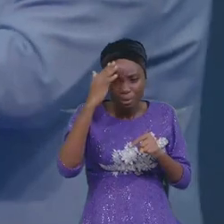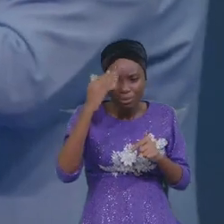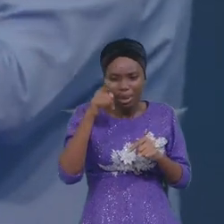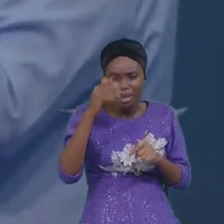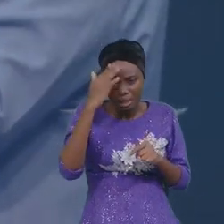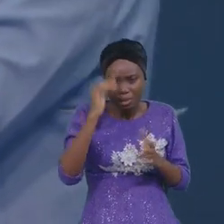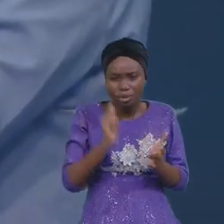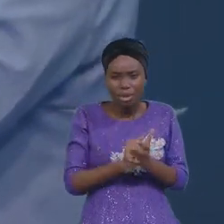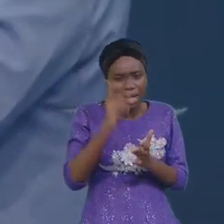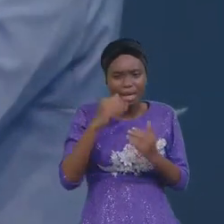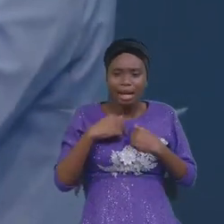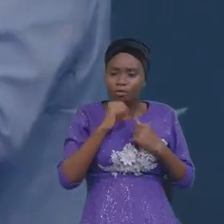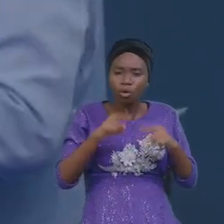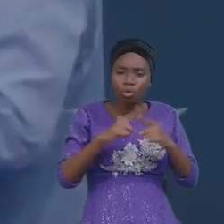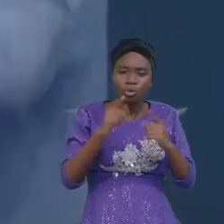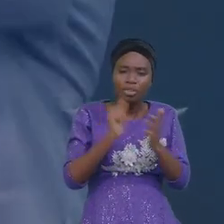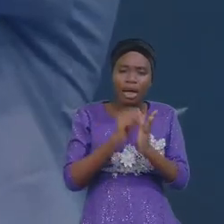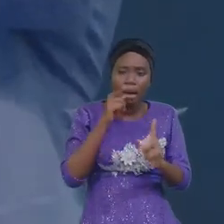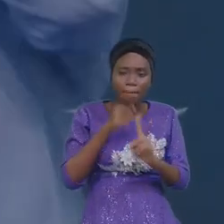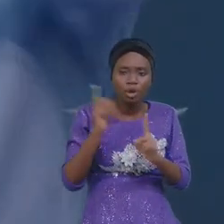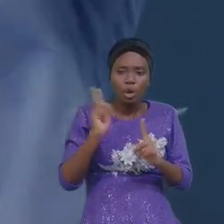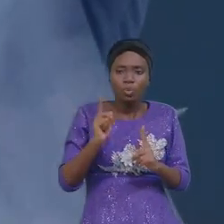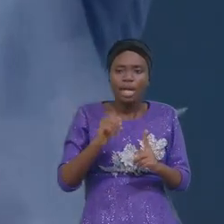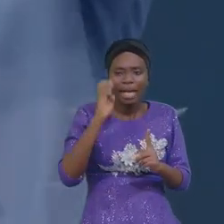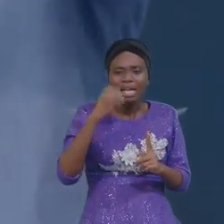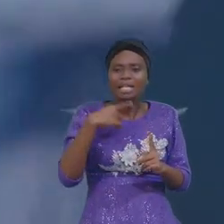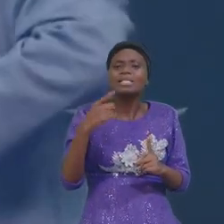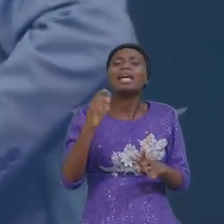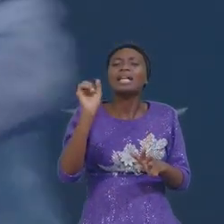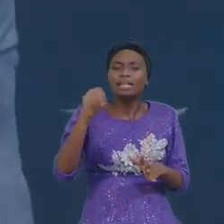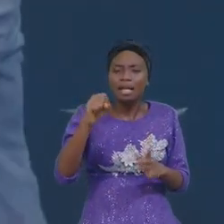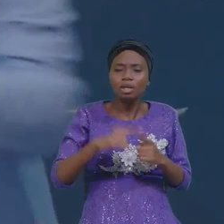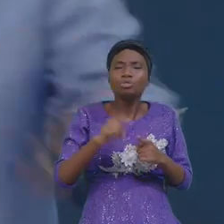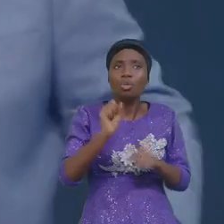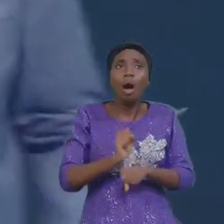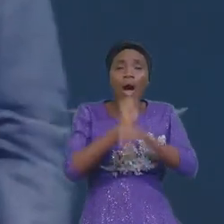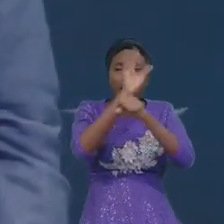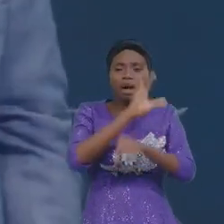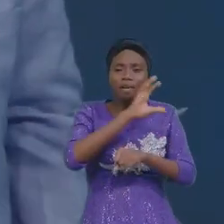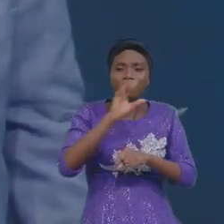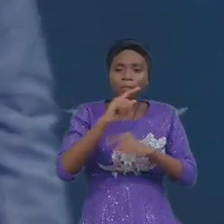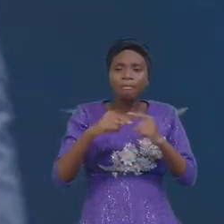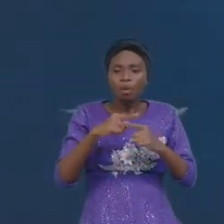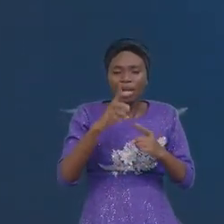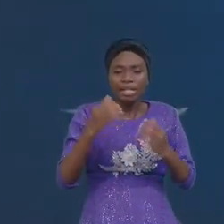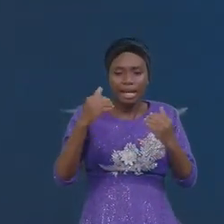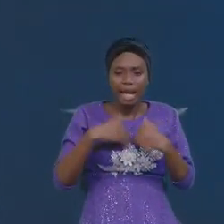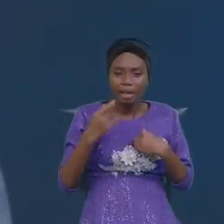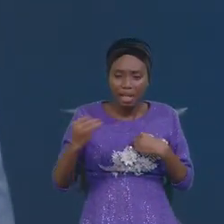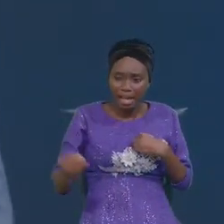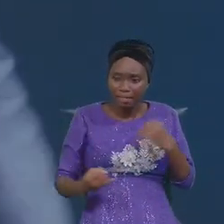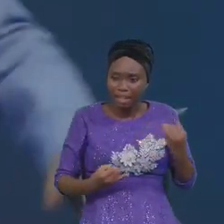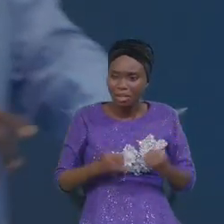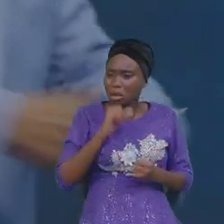got to that point where I said yes to Calvary. When I had the invitation, I didn't stay